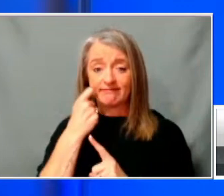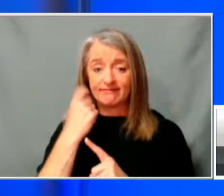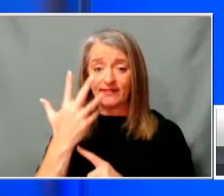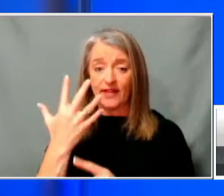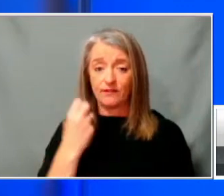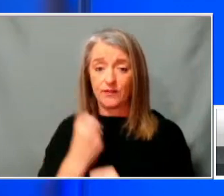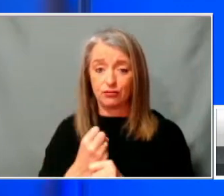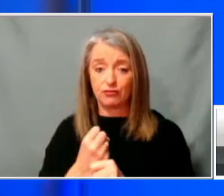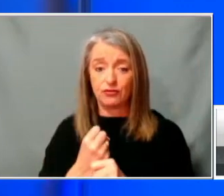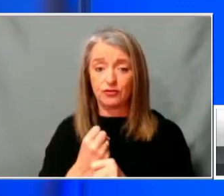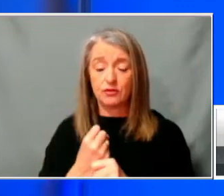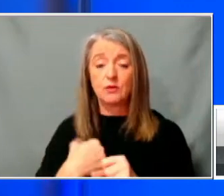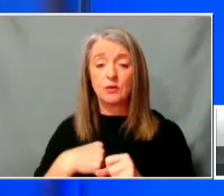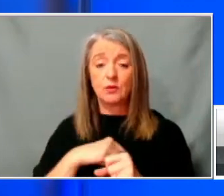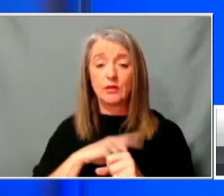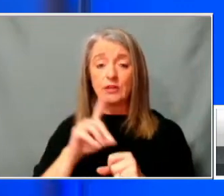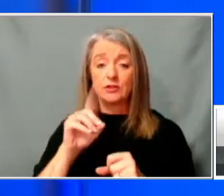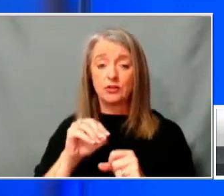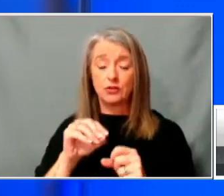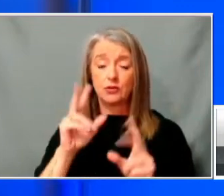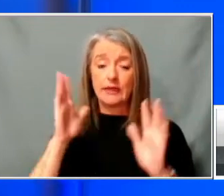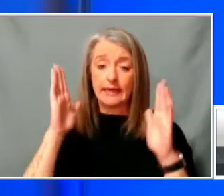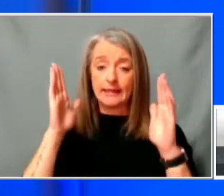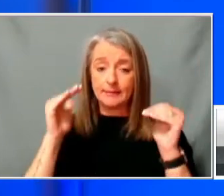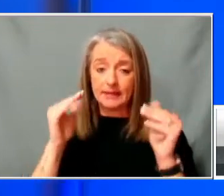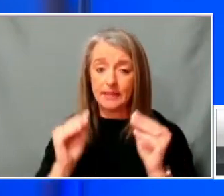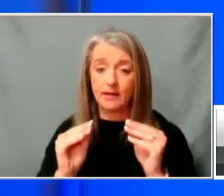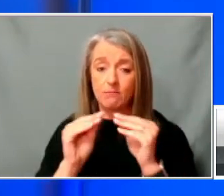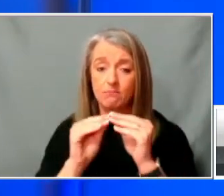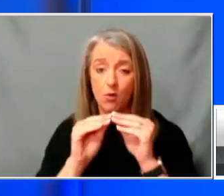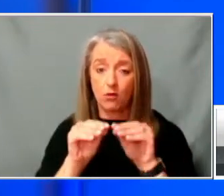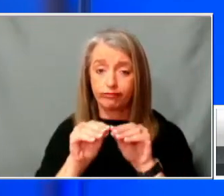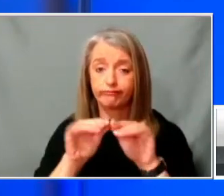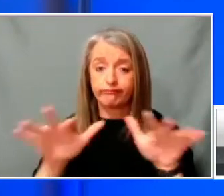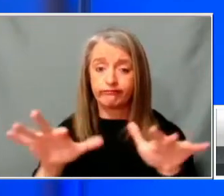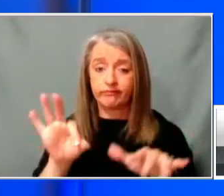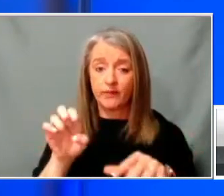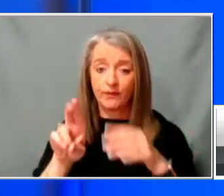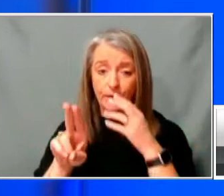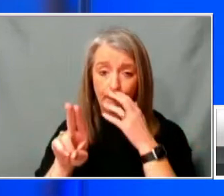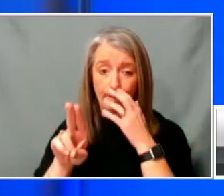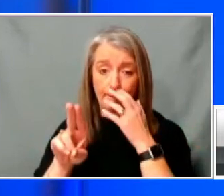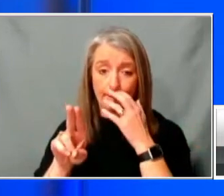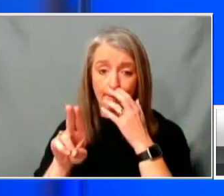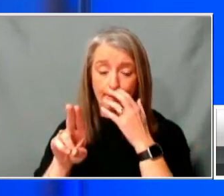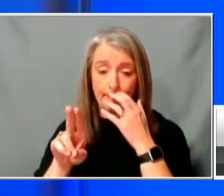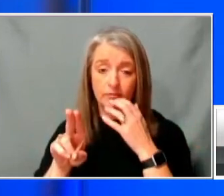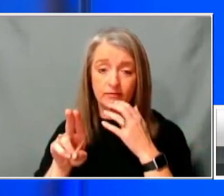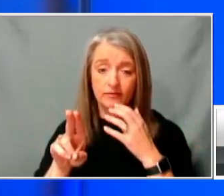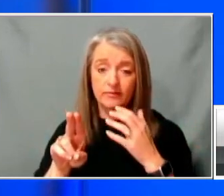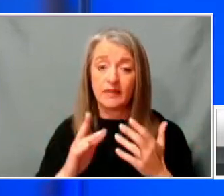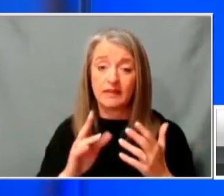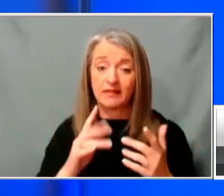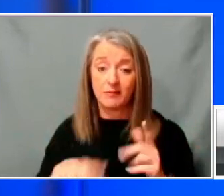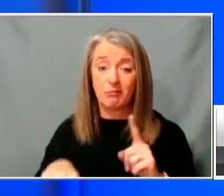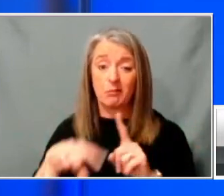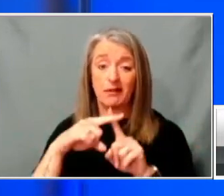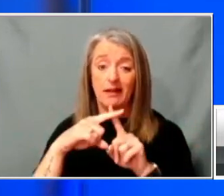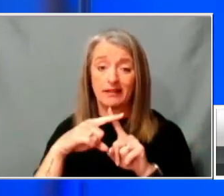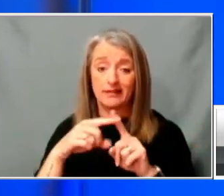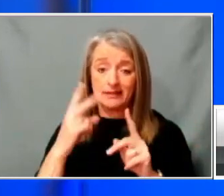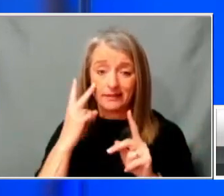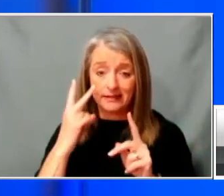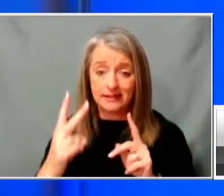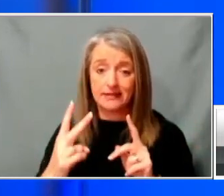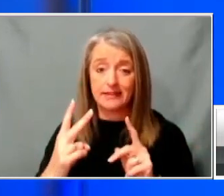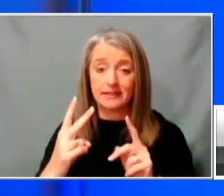we do and are expecting more circulation of influenza virus. That is on top of what we now see